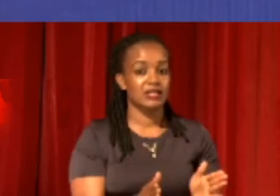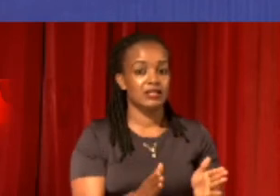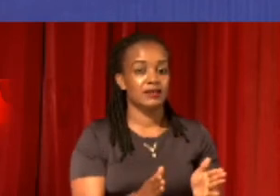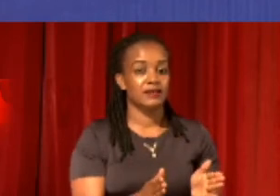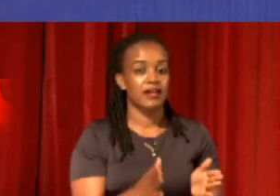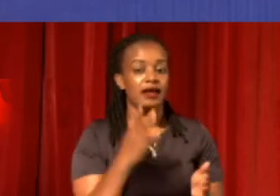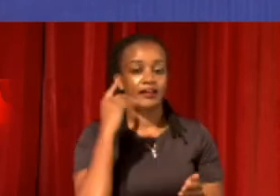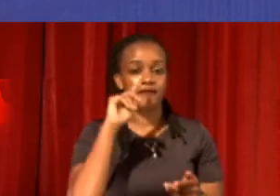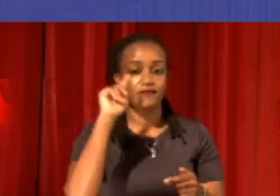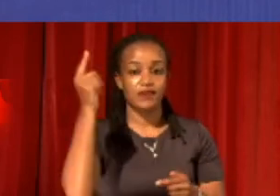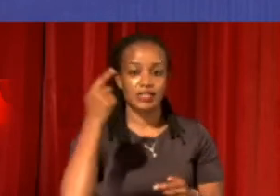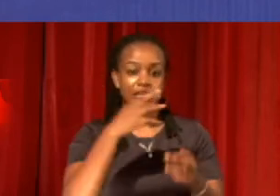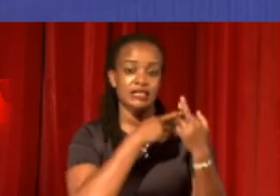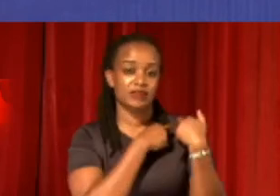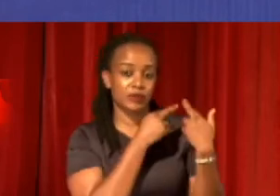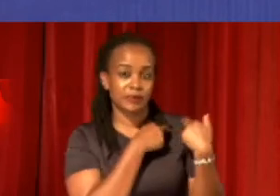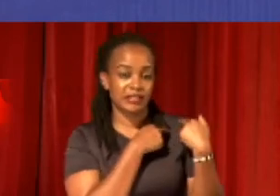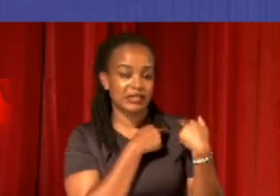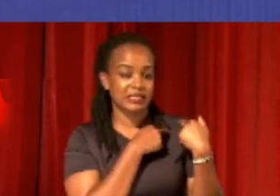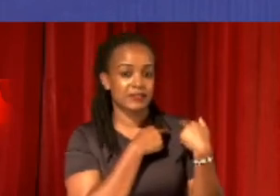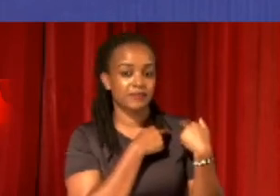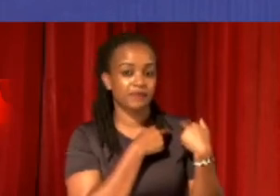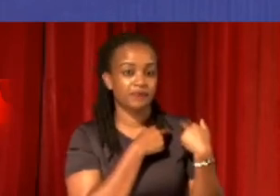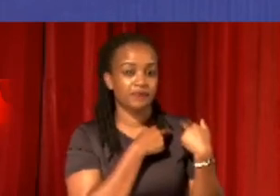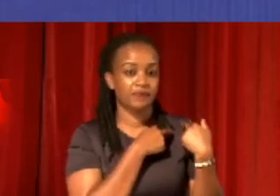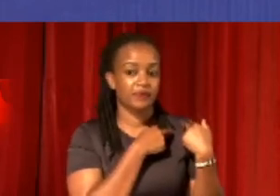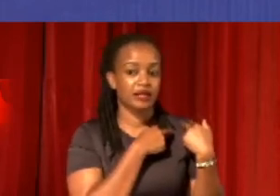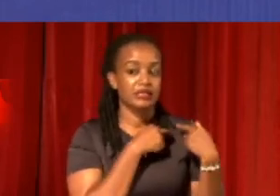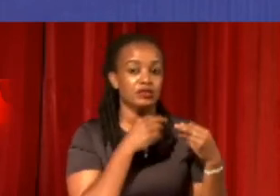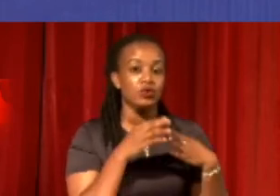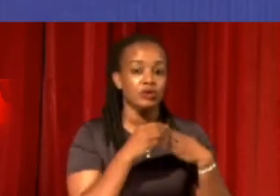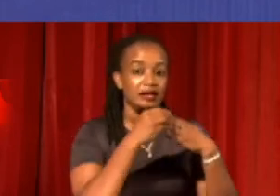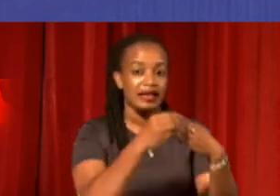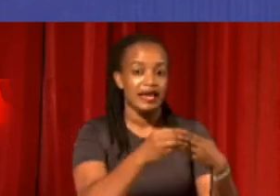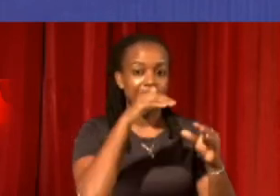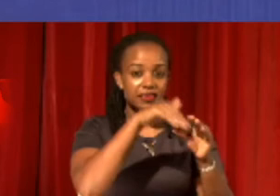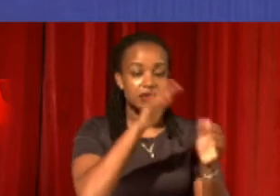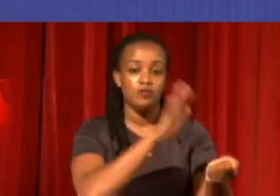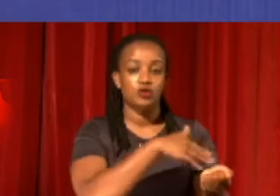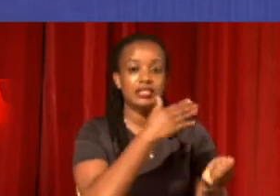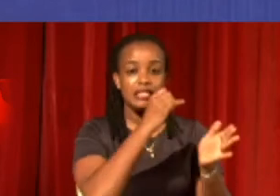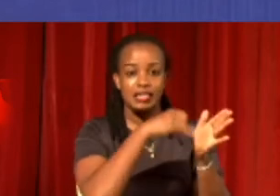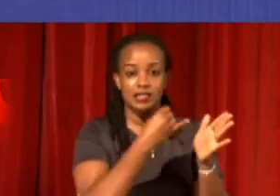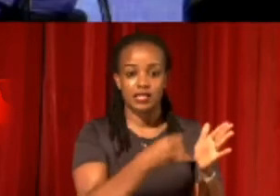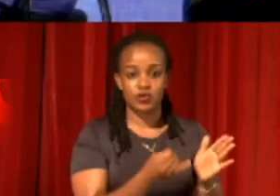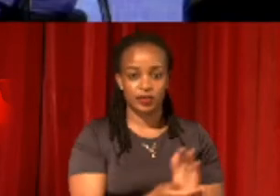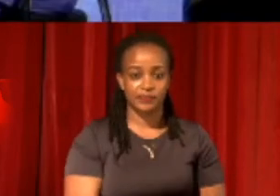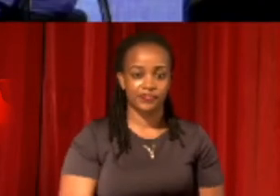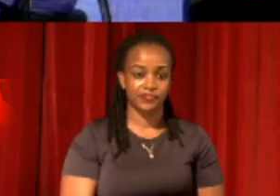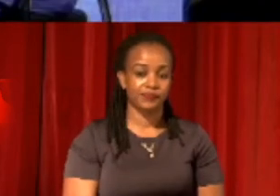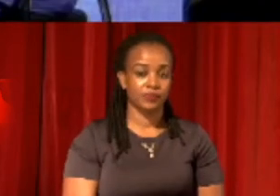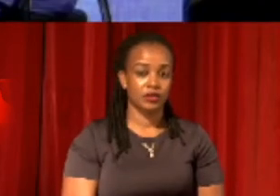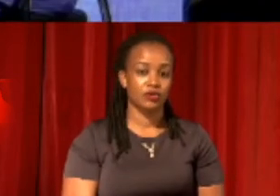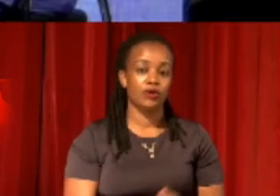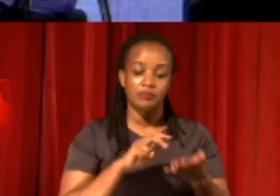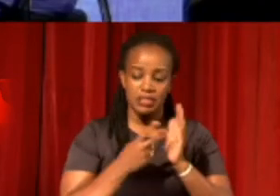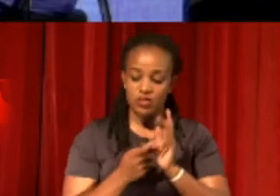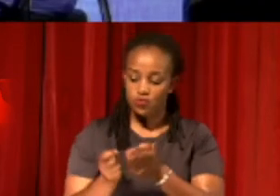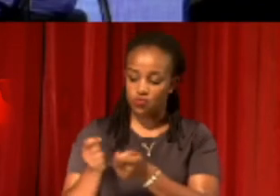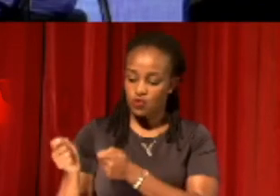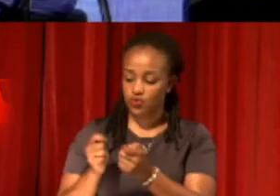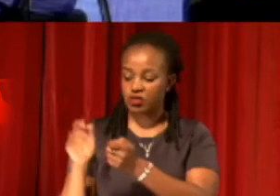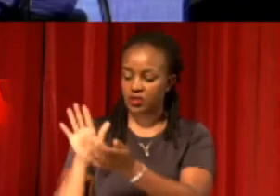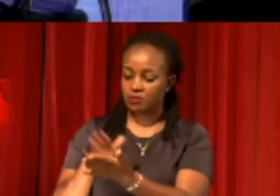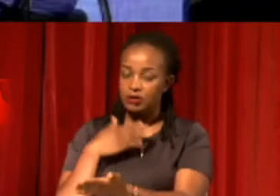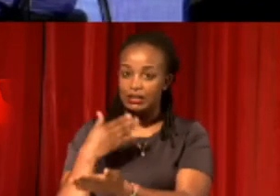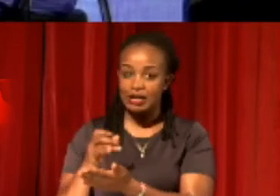commission, is to regulate, coordinate, and guide the music industry in this country. So you're a regulator for the music industry? Yes.